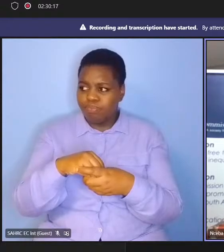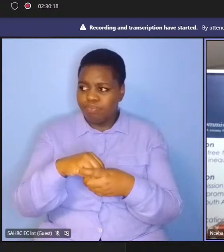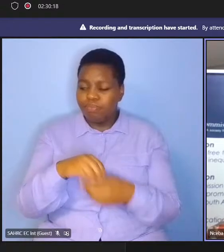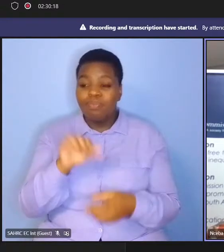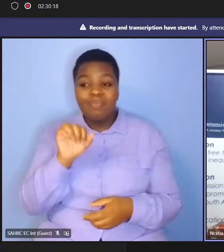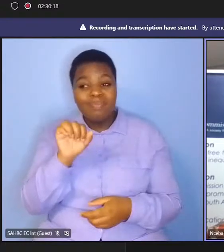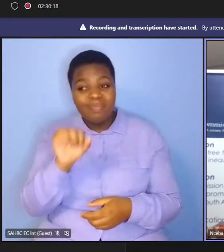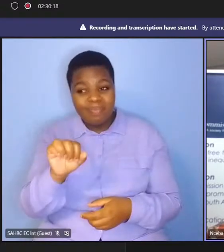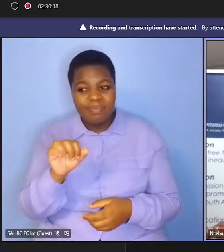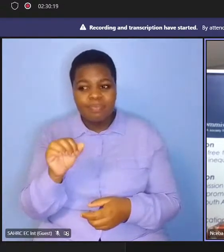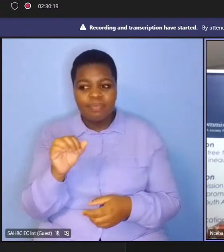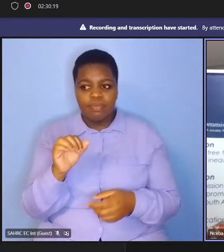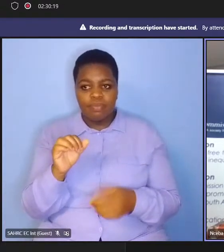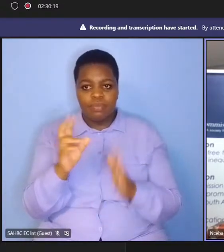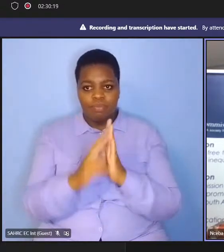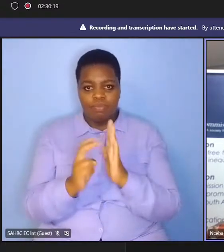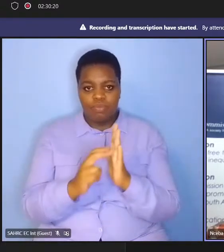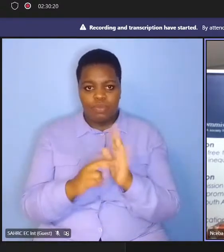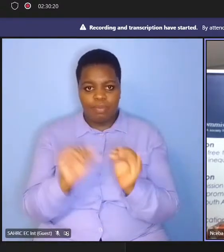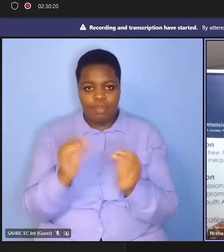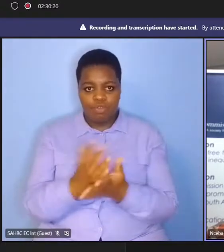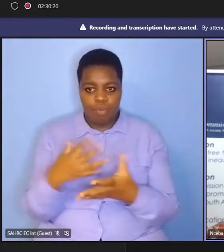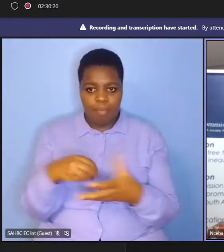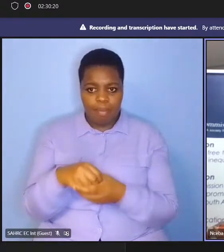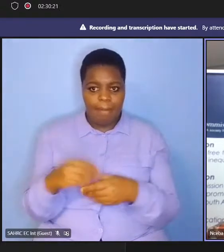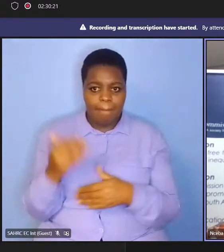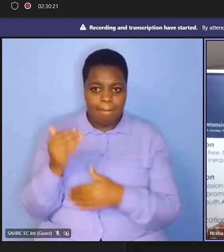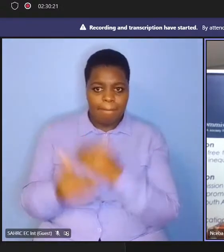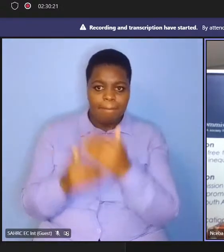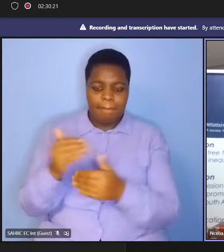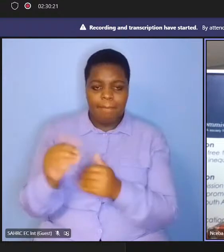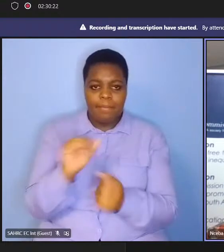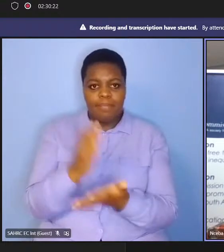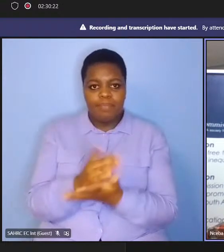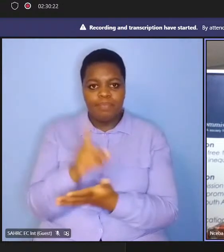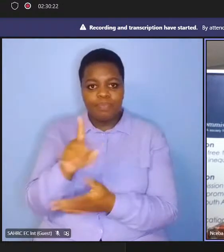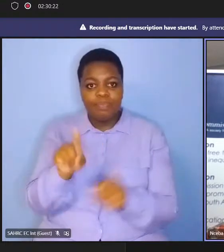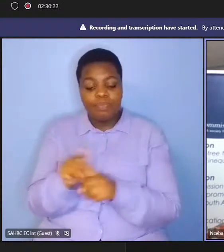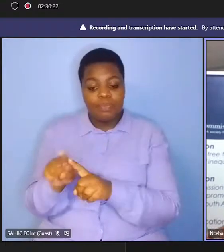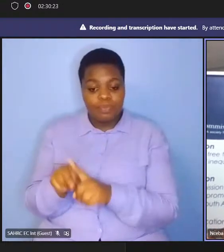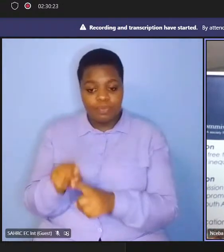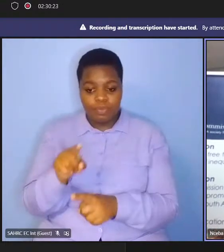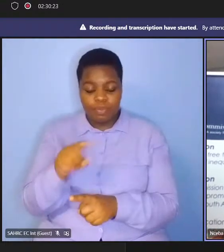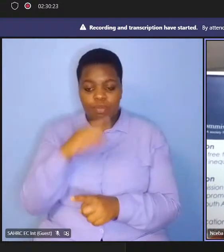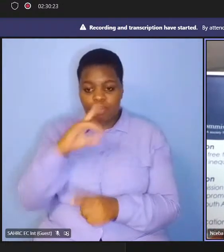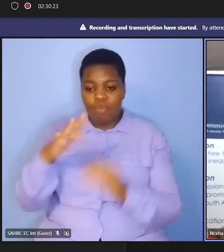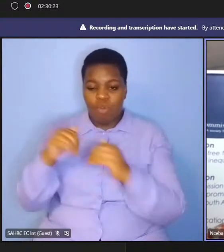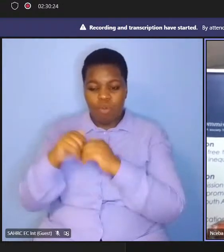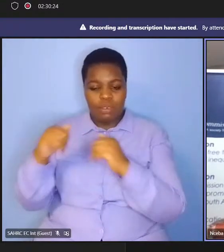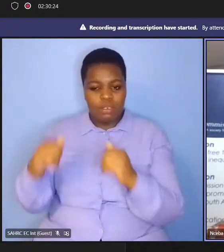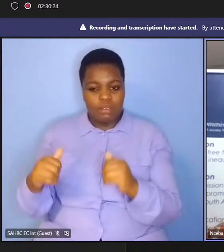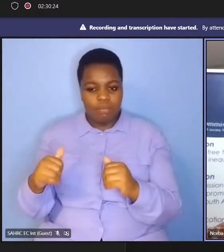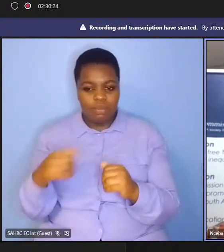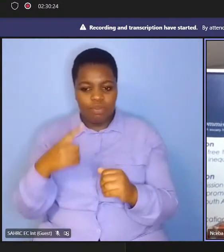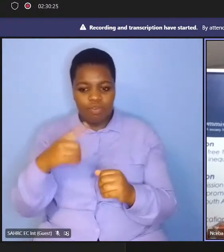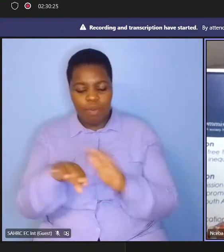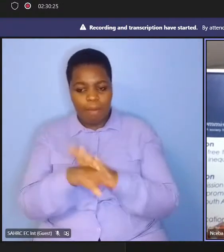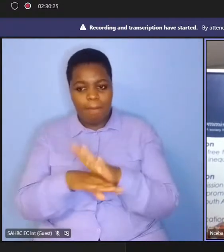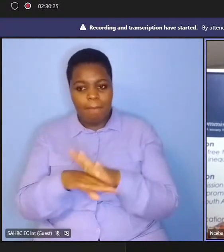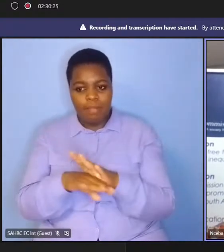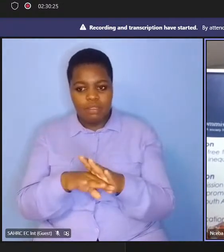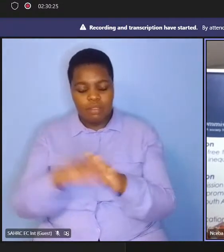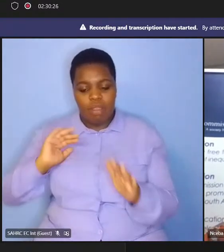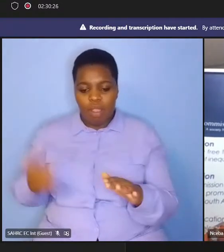oblige the CGE to institute proceedings into the Equality Court on instances of discrimination on the basis of